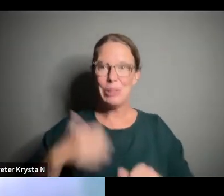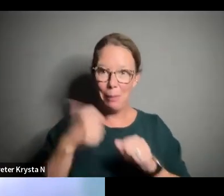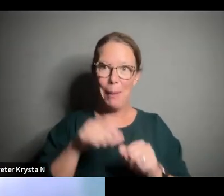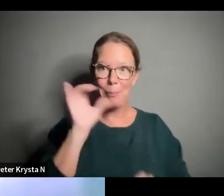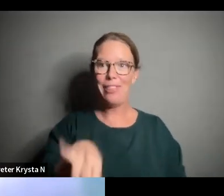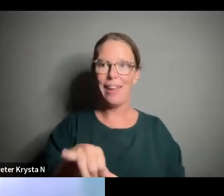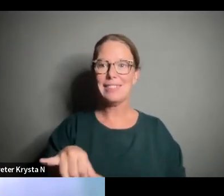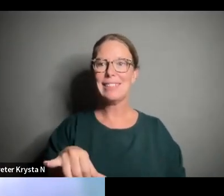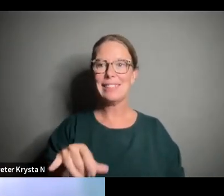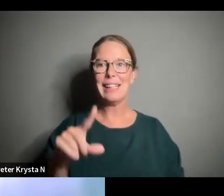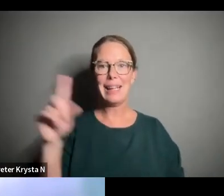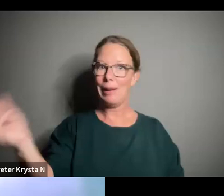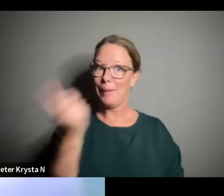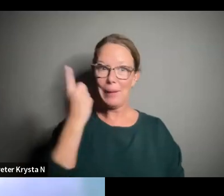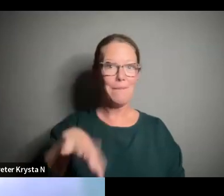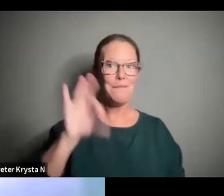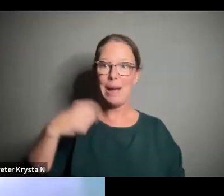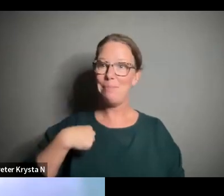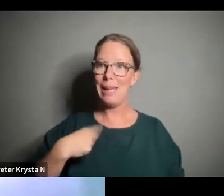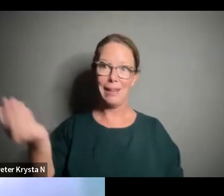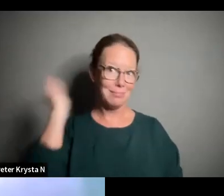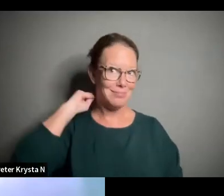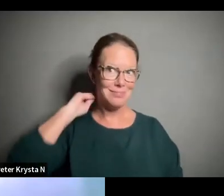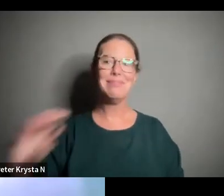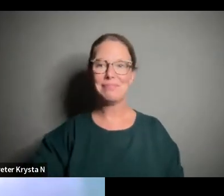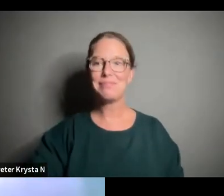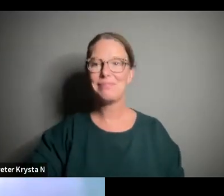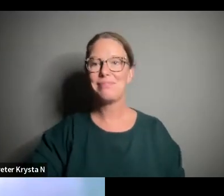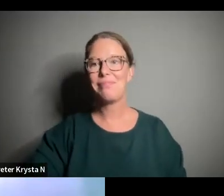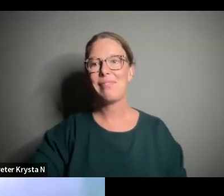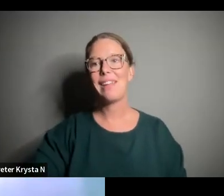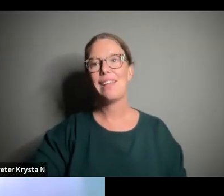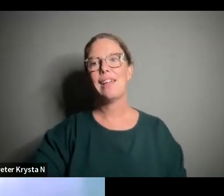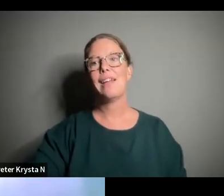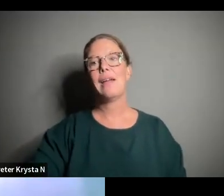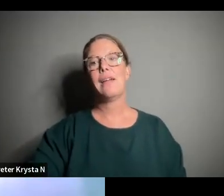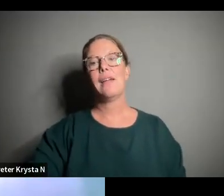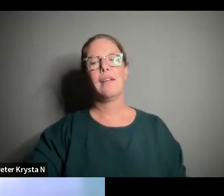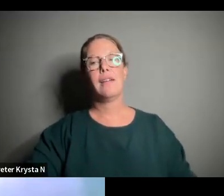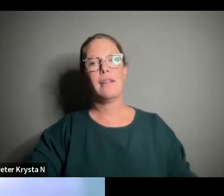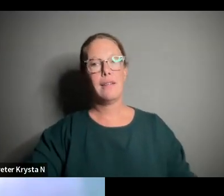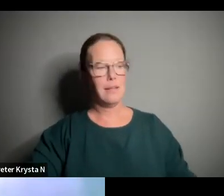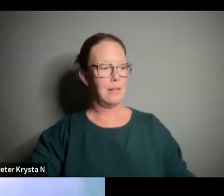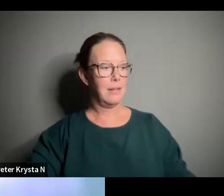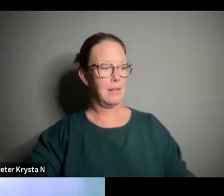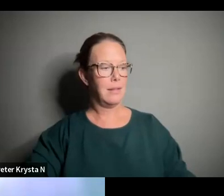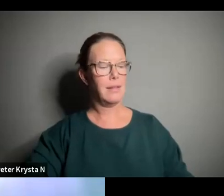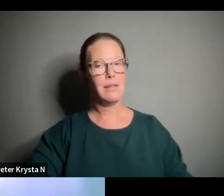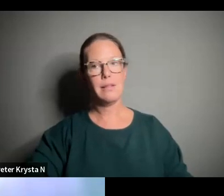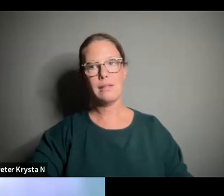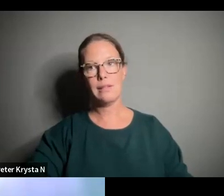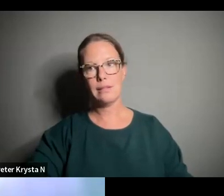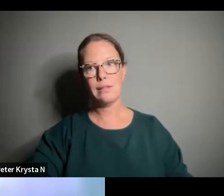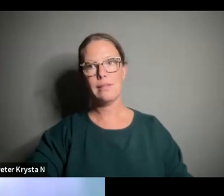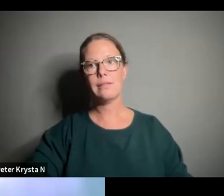because come find me wherever I am and put that in me, because it's a great thing. There's somebody who looked in